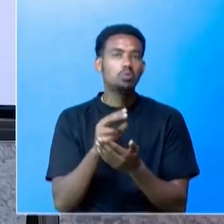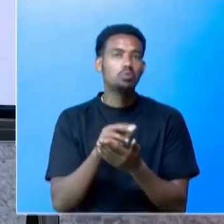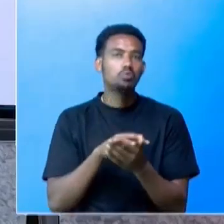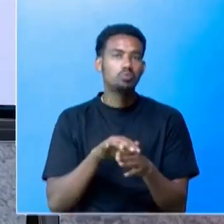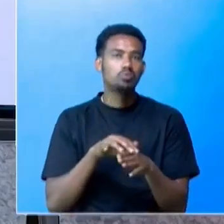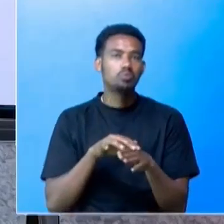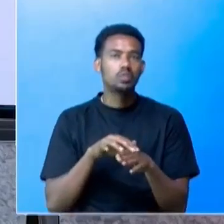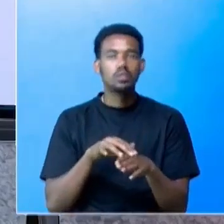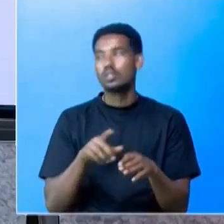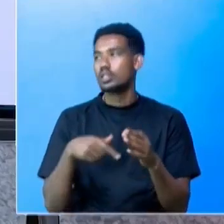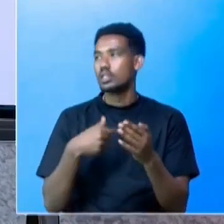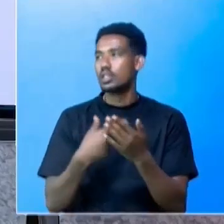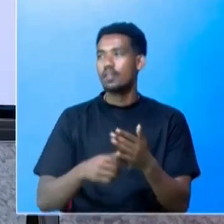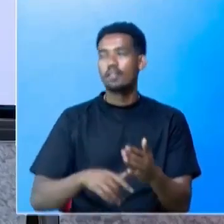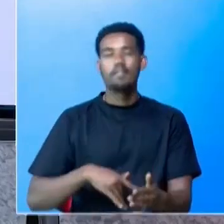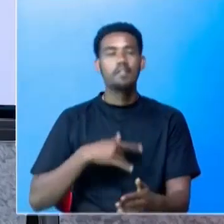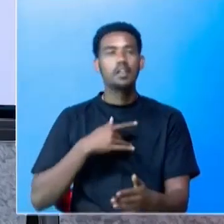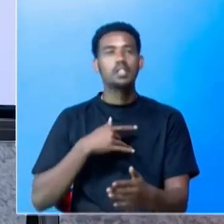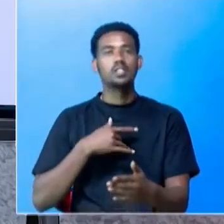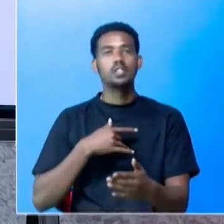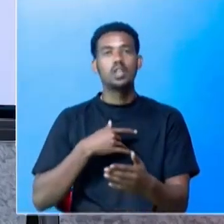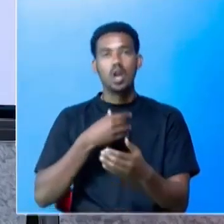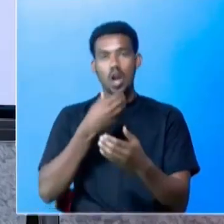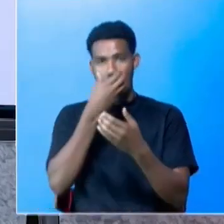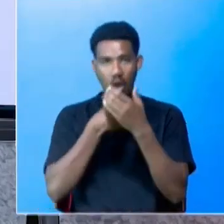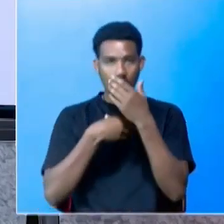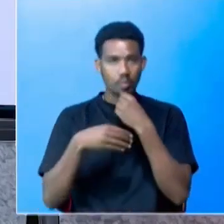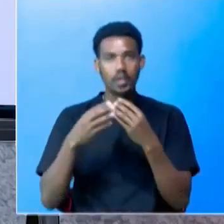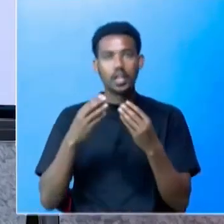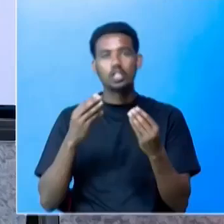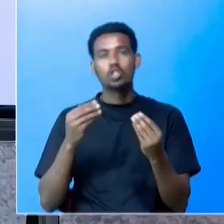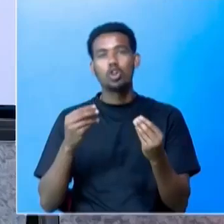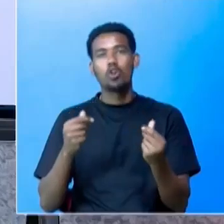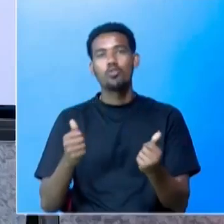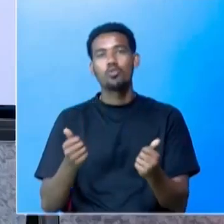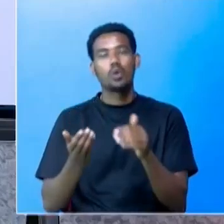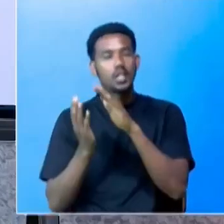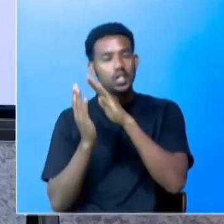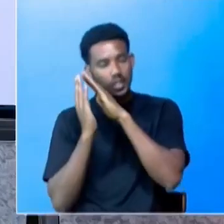also she feels warm and soft when